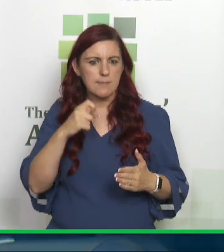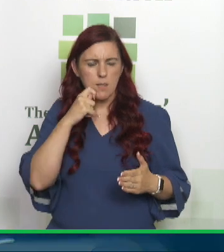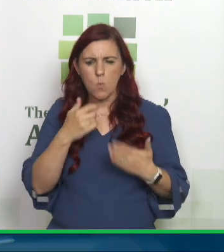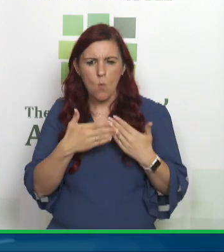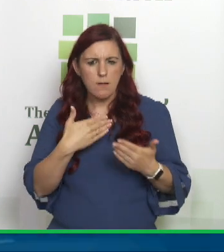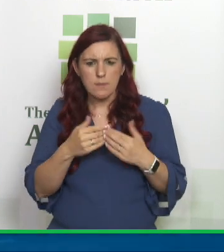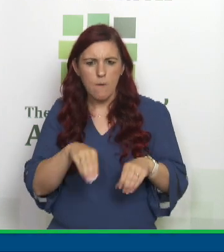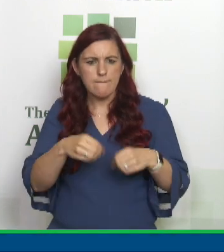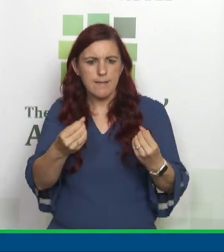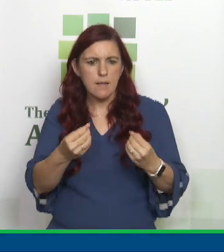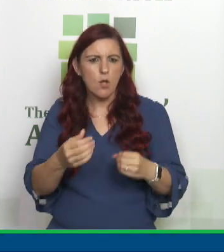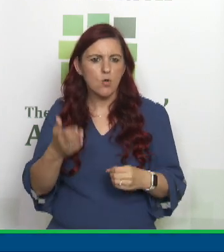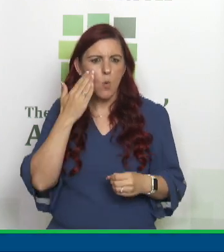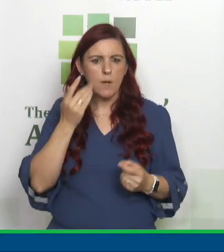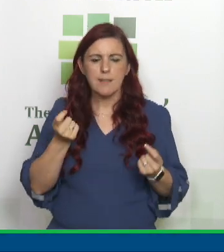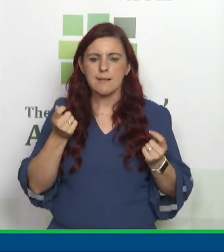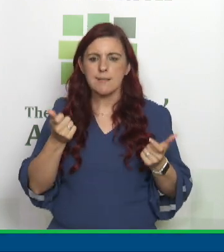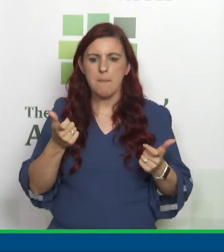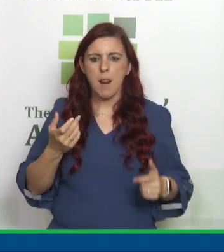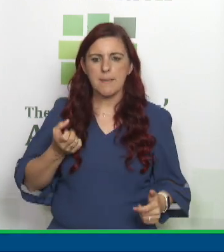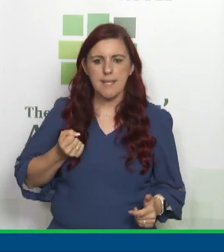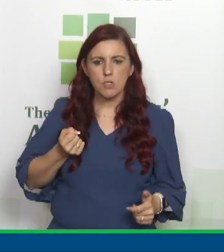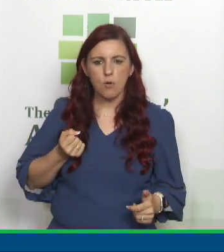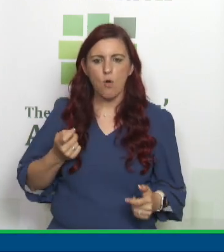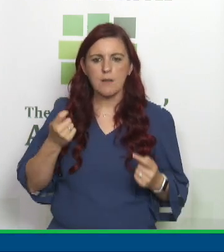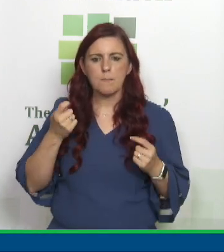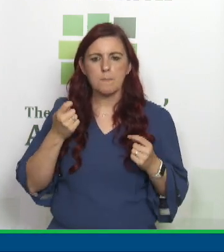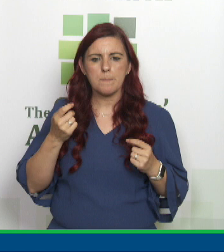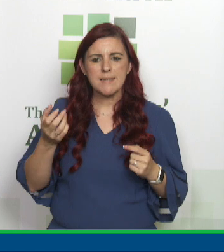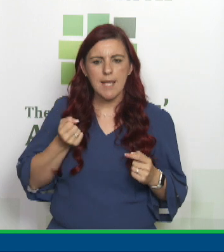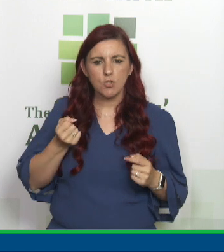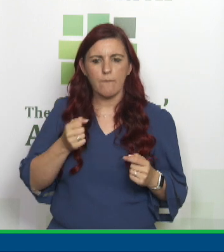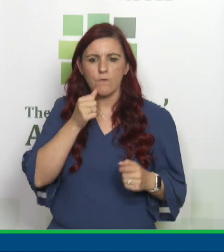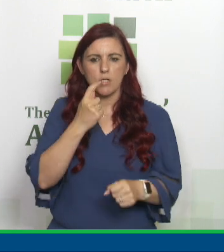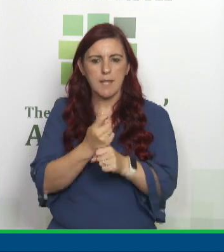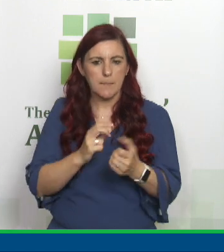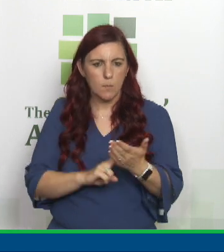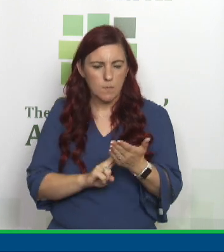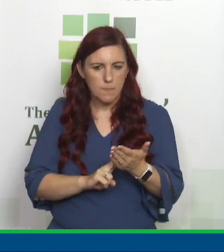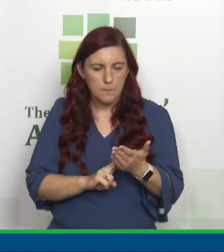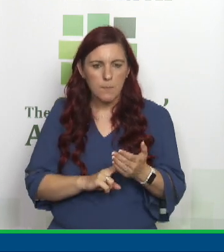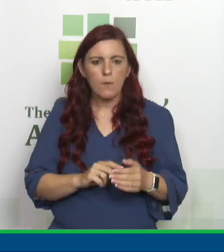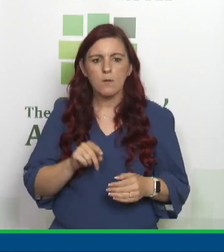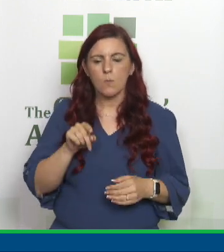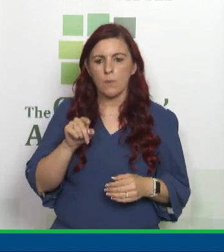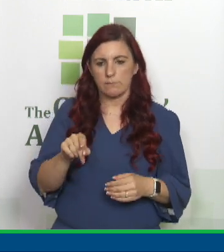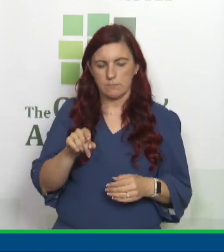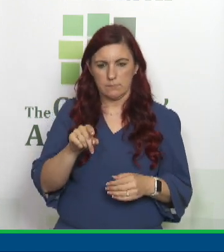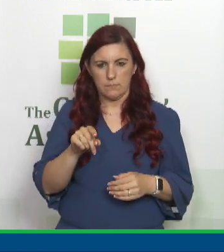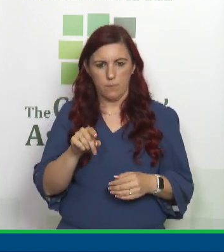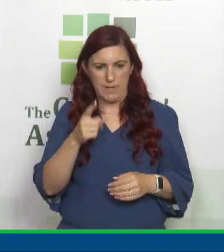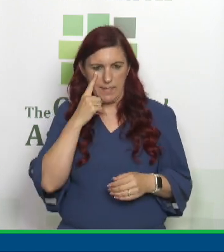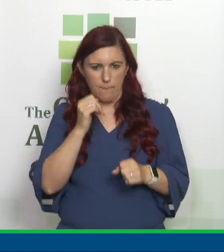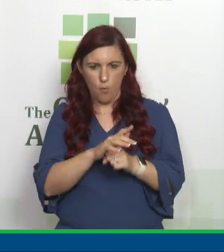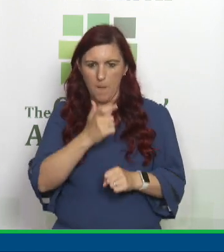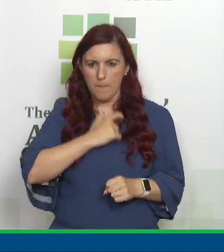offence, what is known as simple possession or possession for personal use. If we seize drugs that are for personal use, we will record